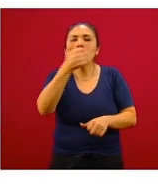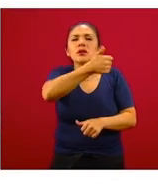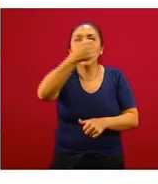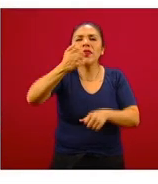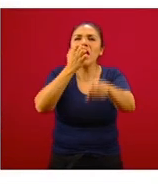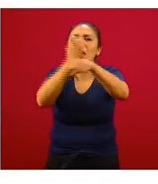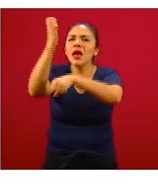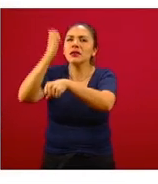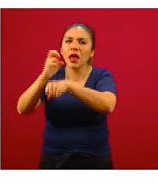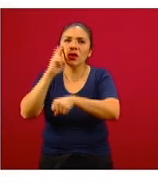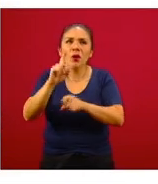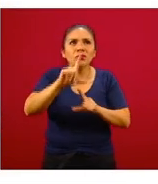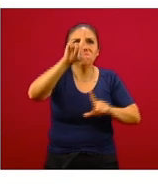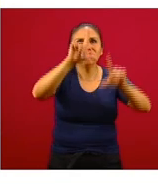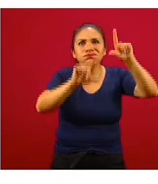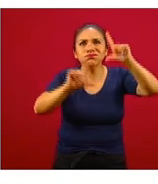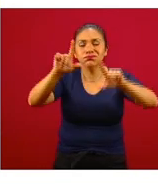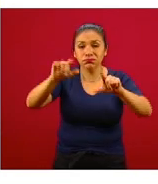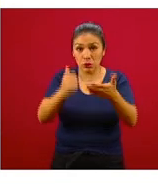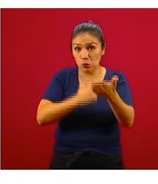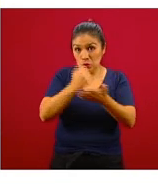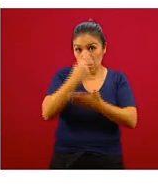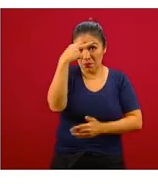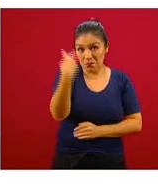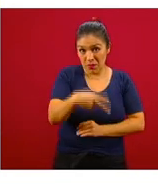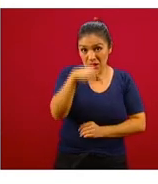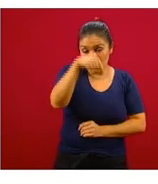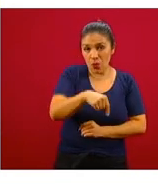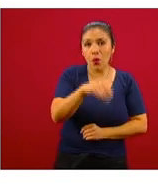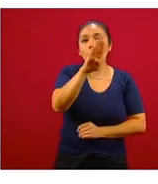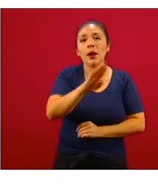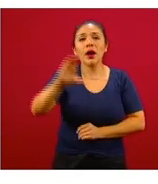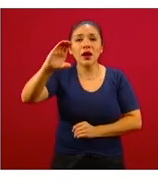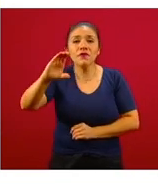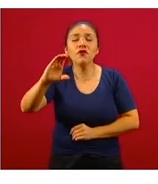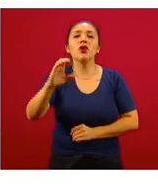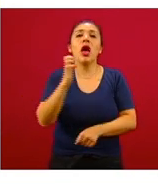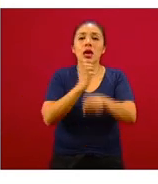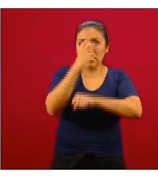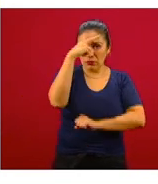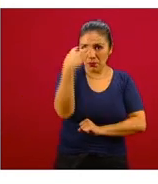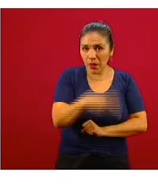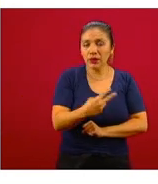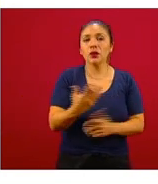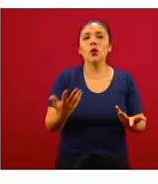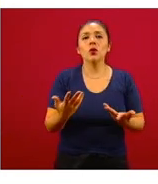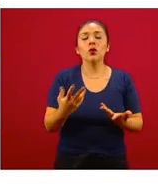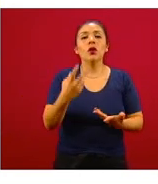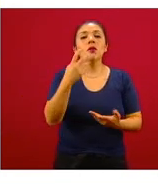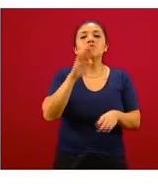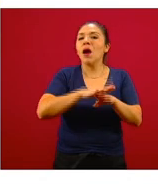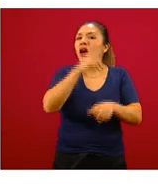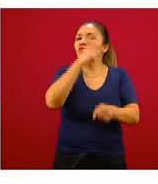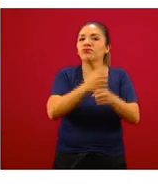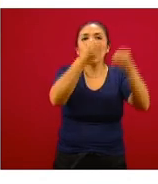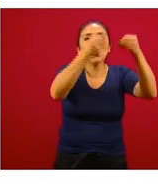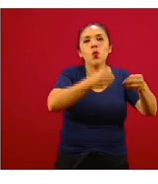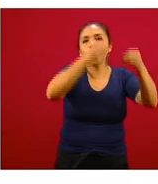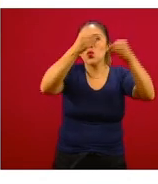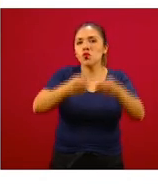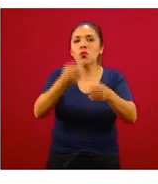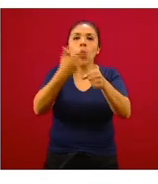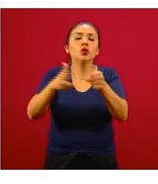occupancy rate, and we can see how there is a great variation amongst different states. Mexico City,